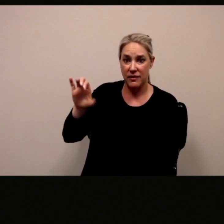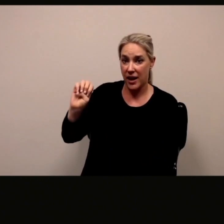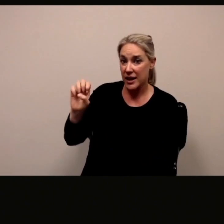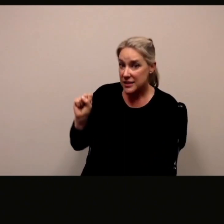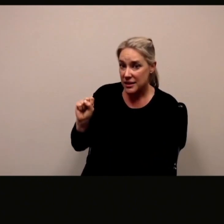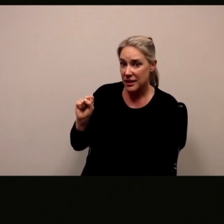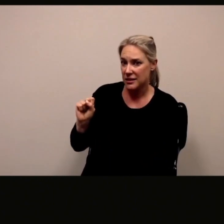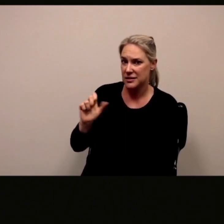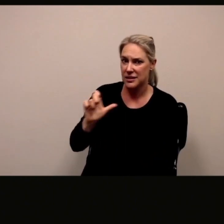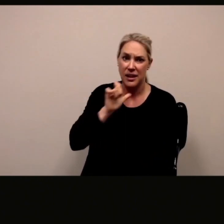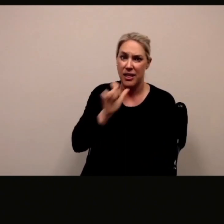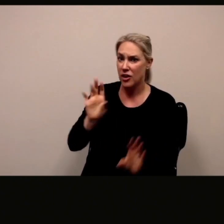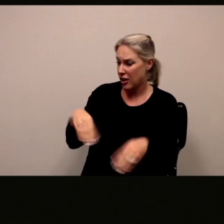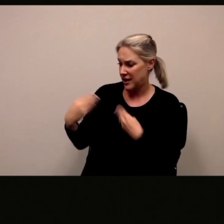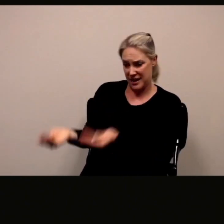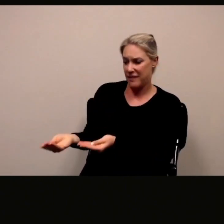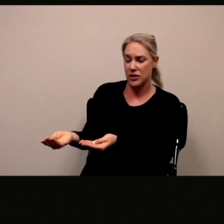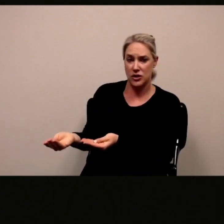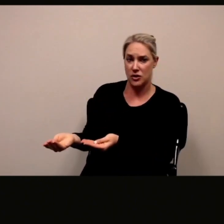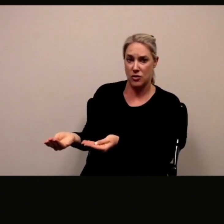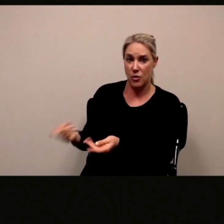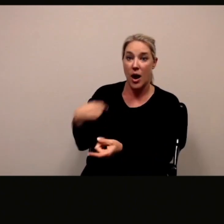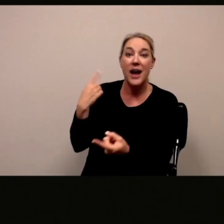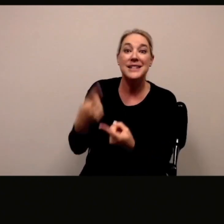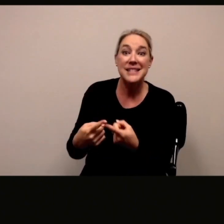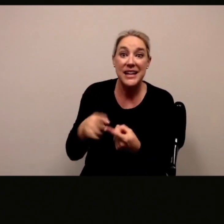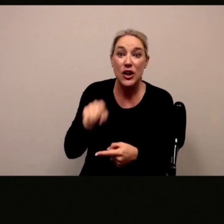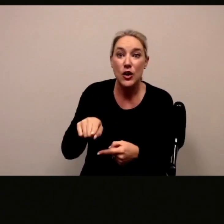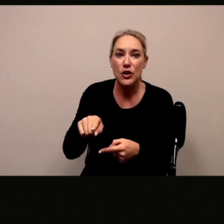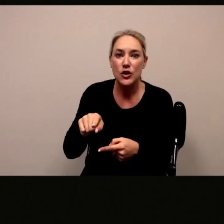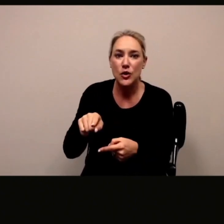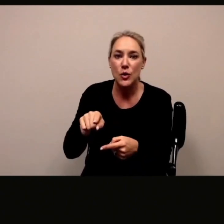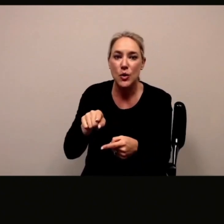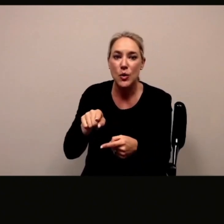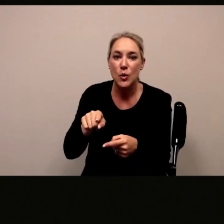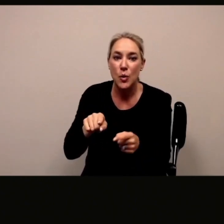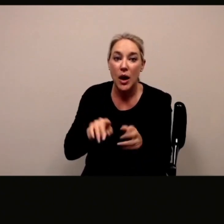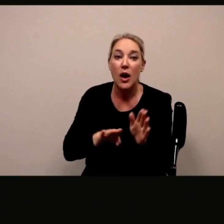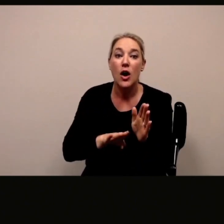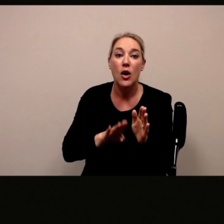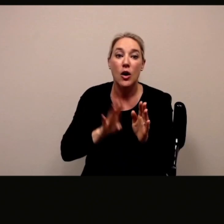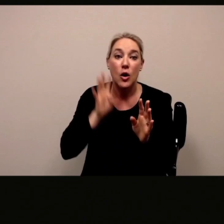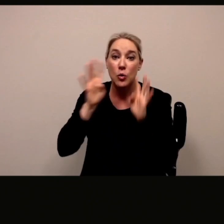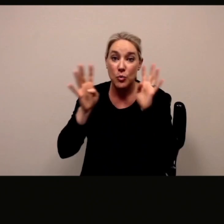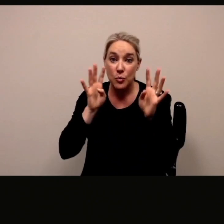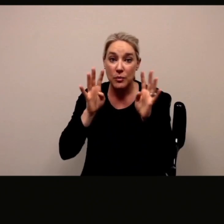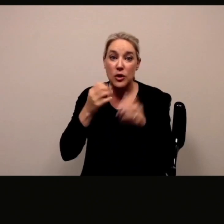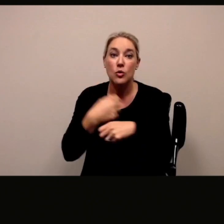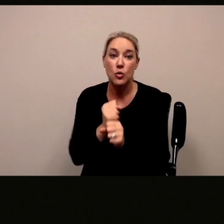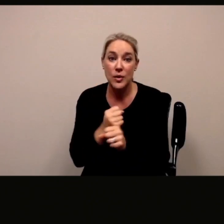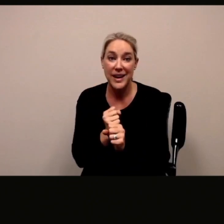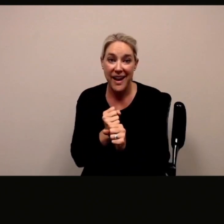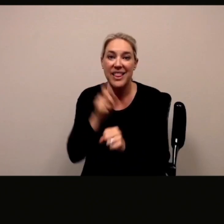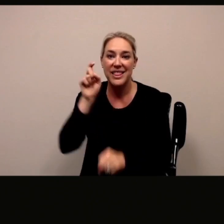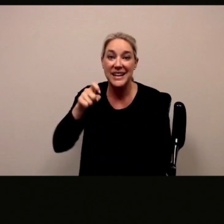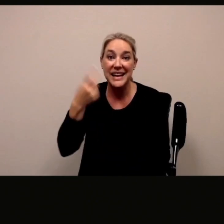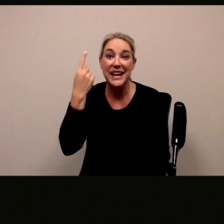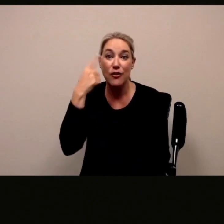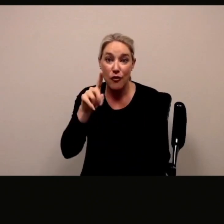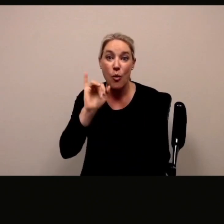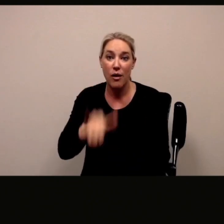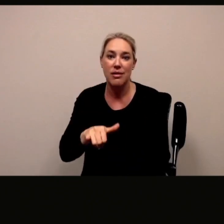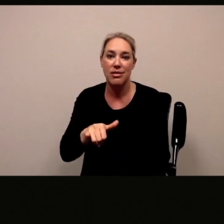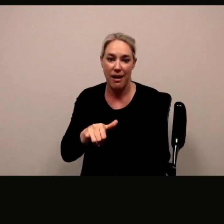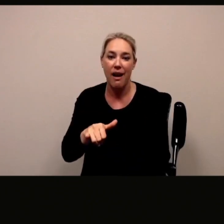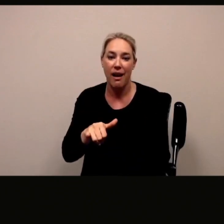going to get that for you until you create the need for it. So you may have to start with the grant. I mean, everybody